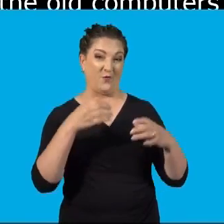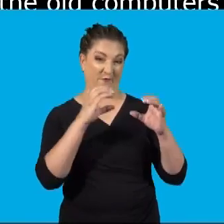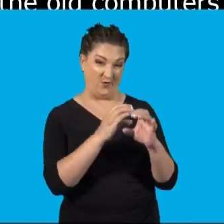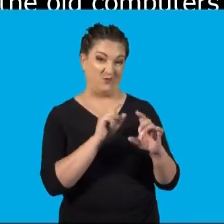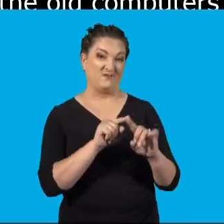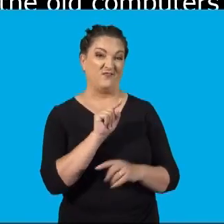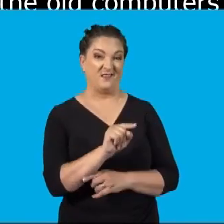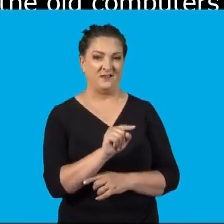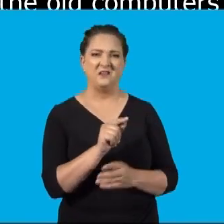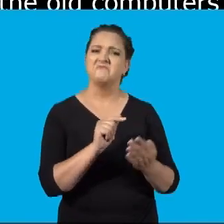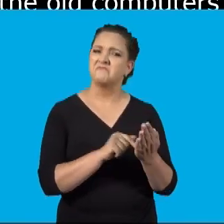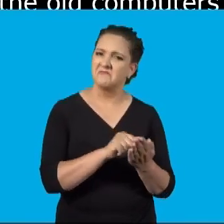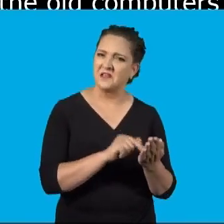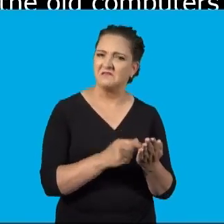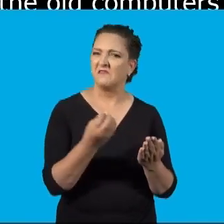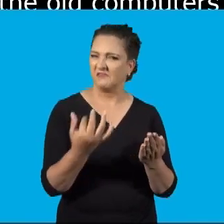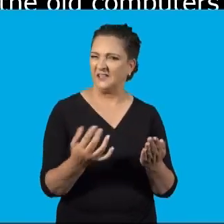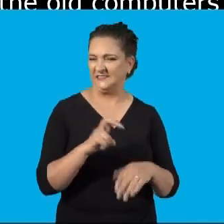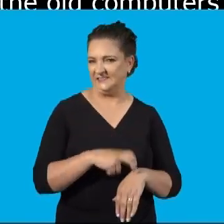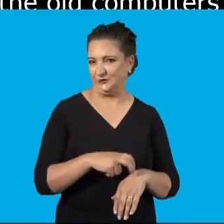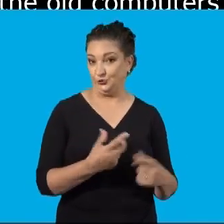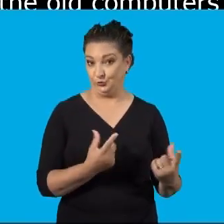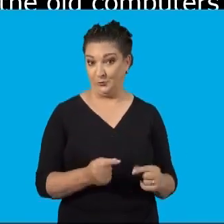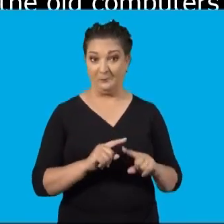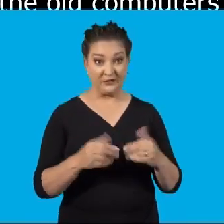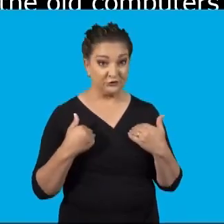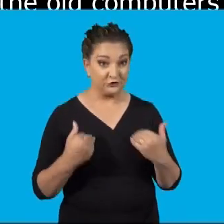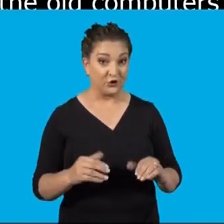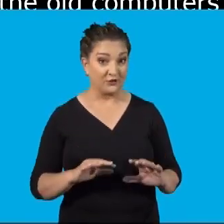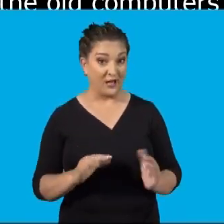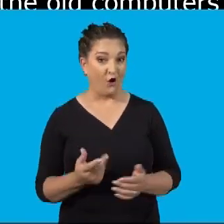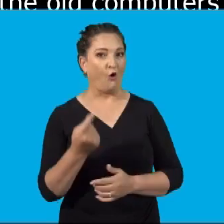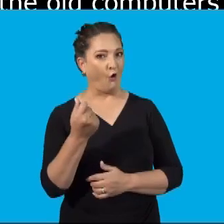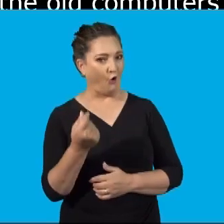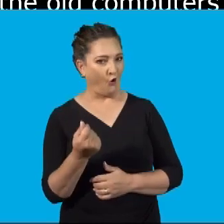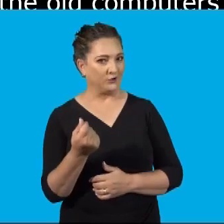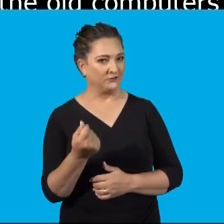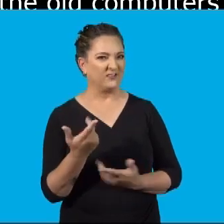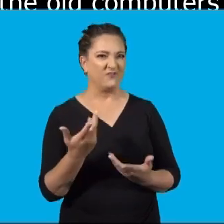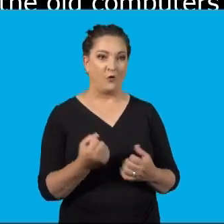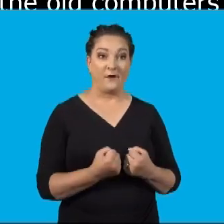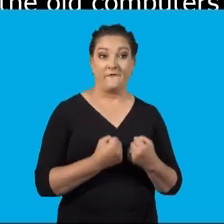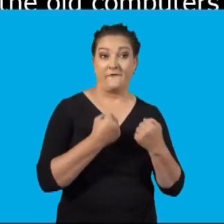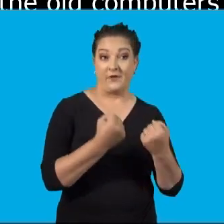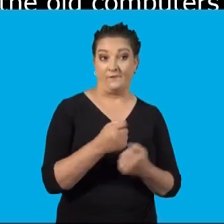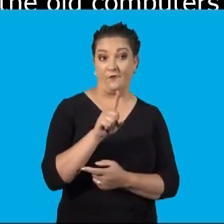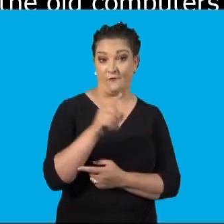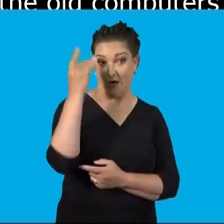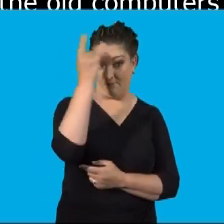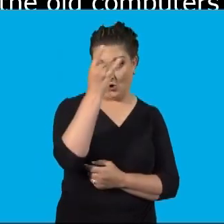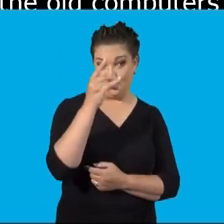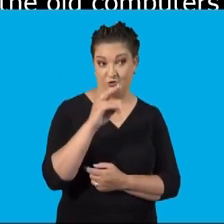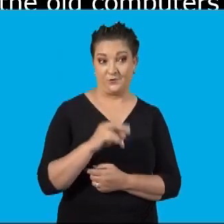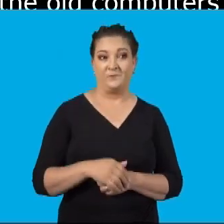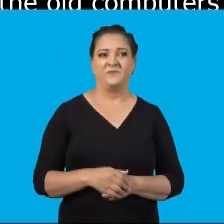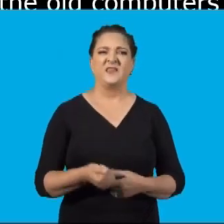certain figures. And to begin with, we are going to calculate the cost price of vehicles on 1 March, as well as